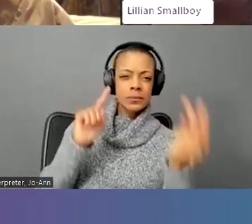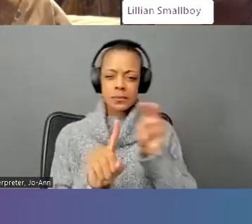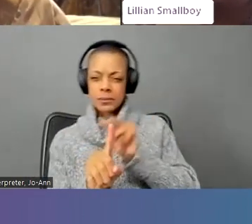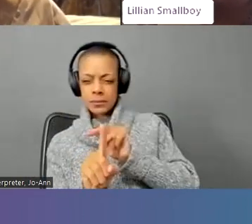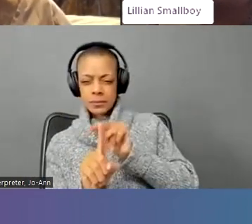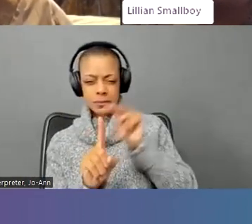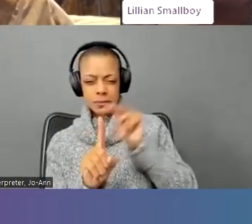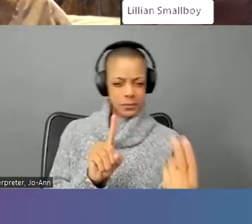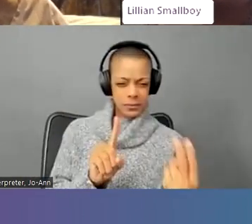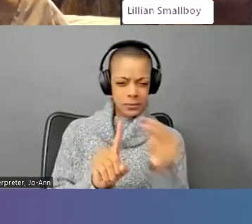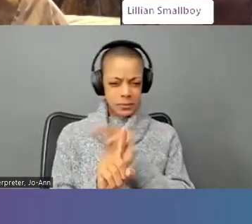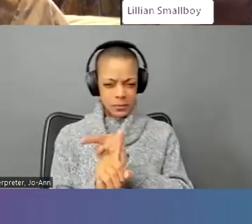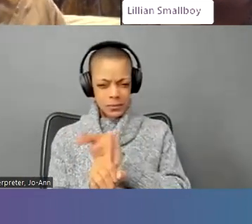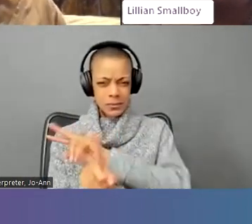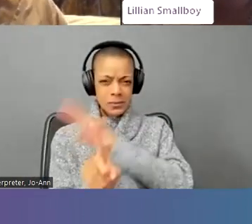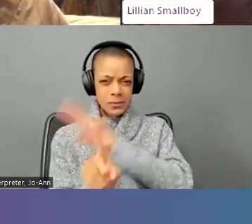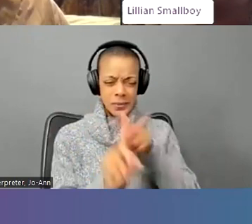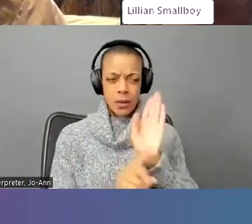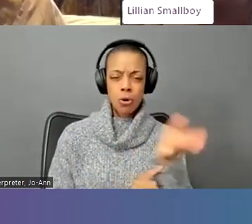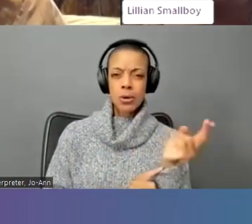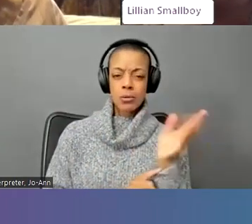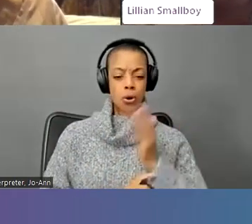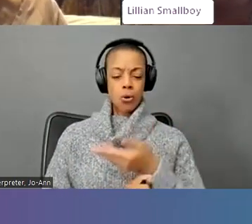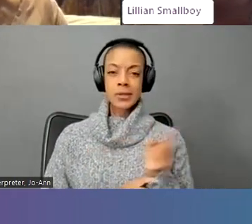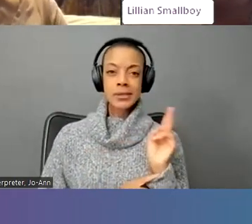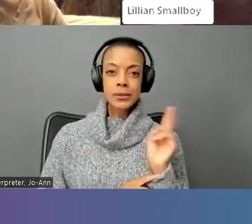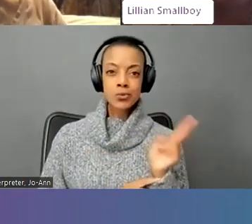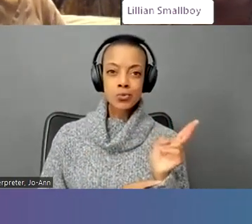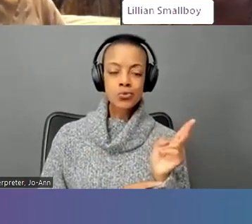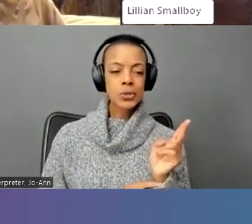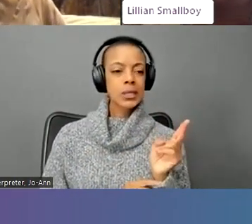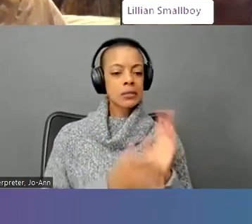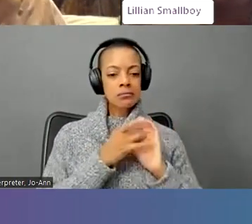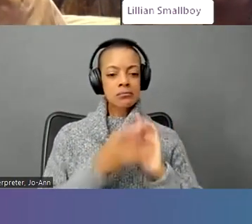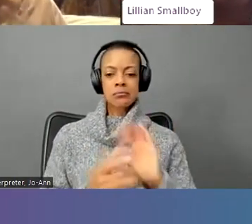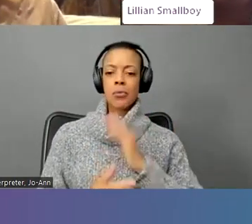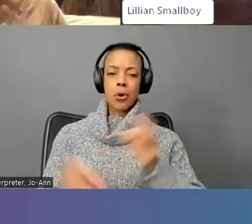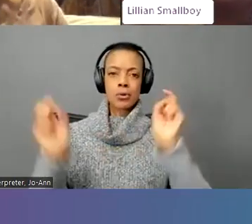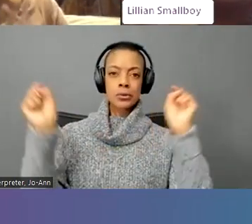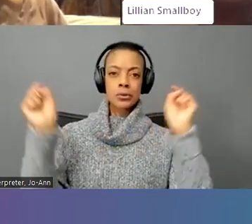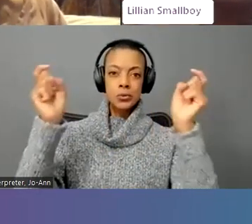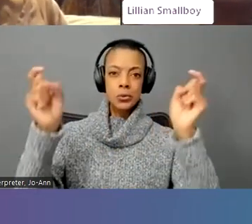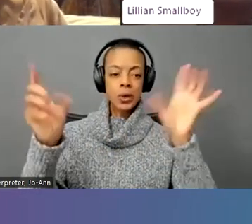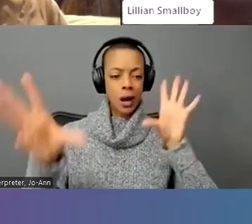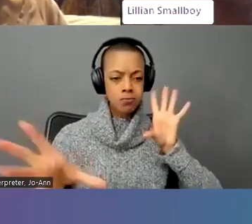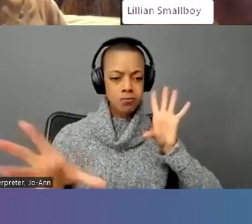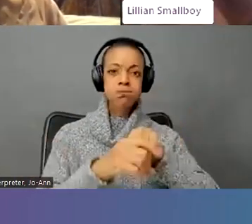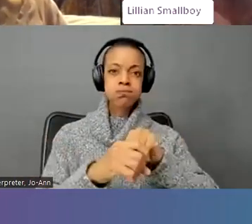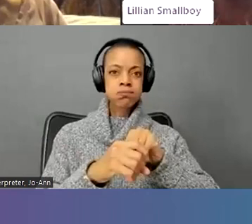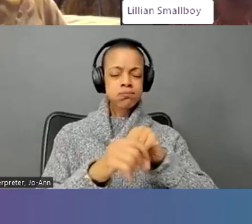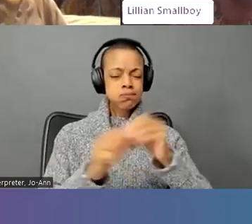to our history, relate it back to our ceremonies. And, you know, there's so much information there.